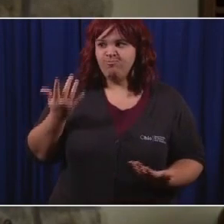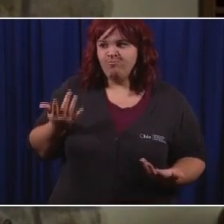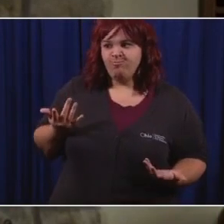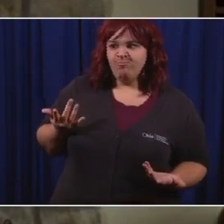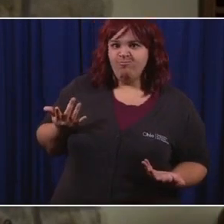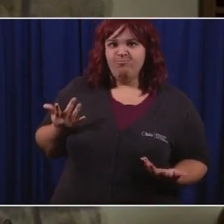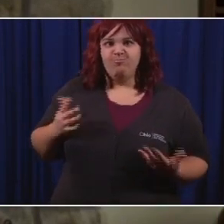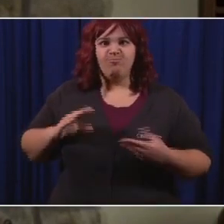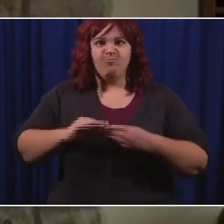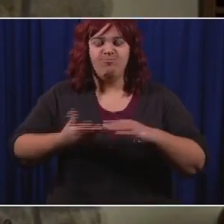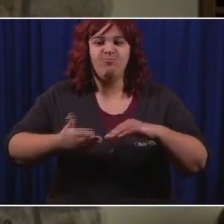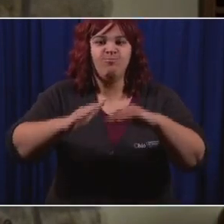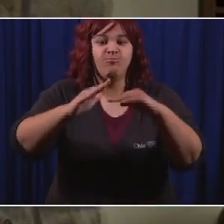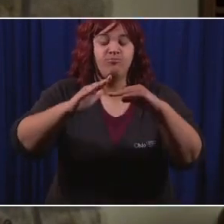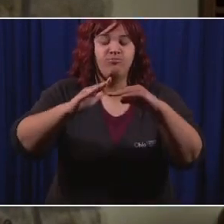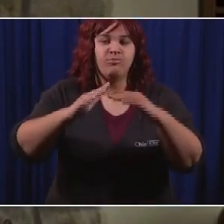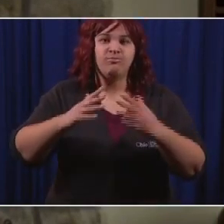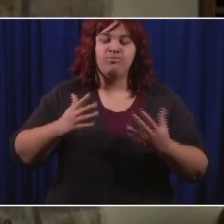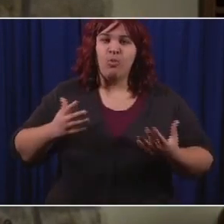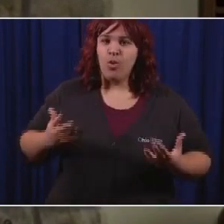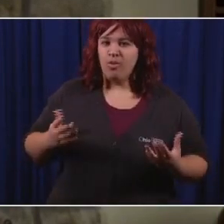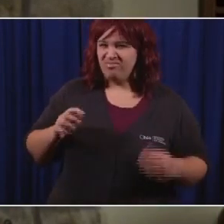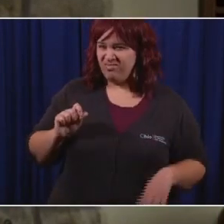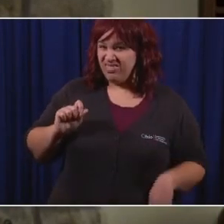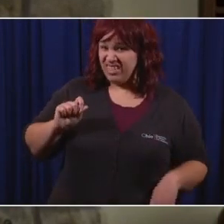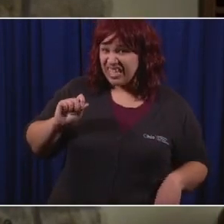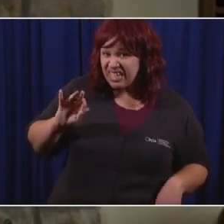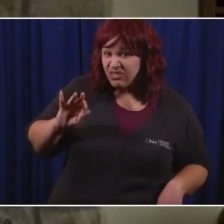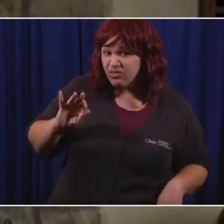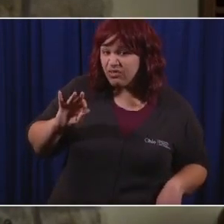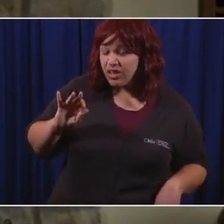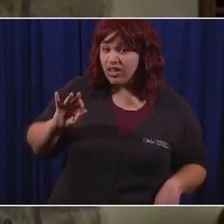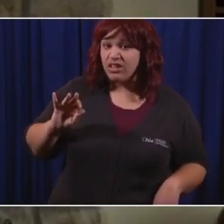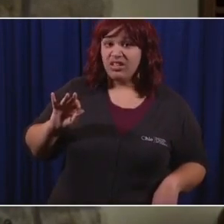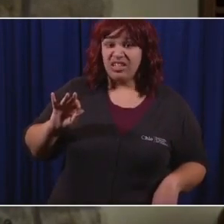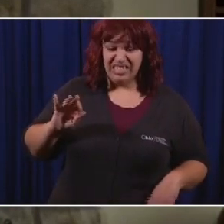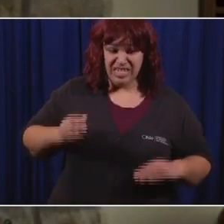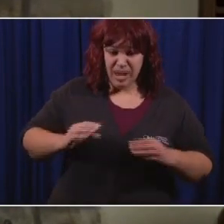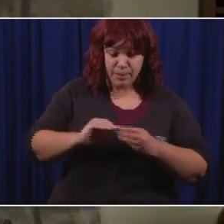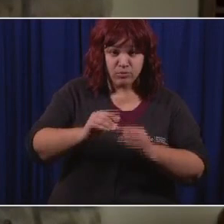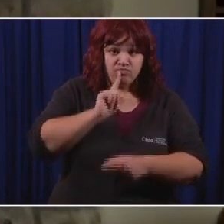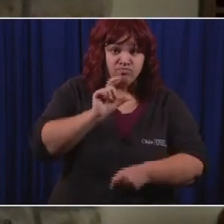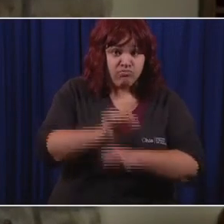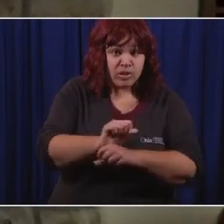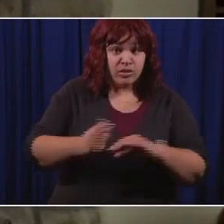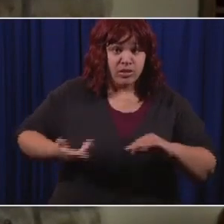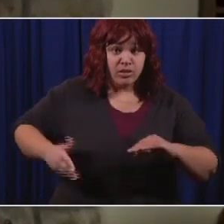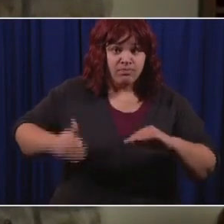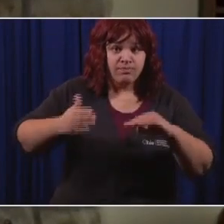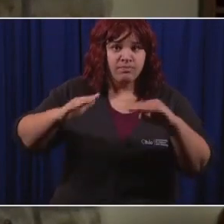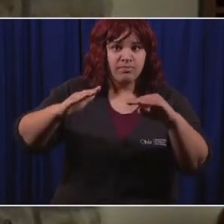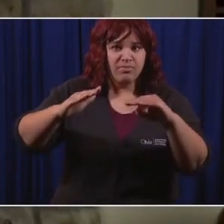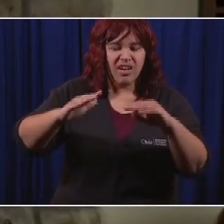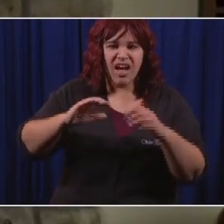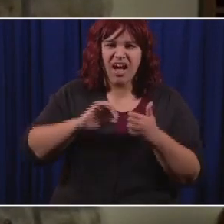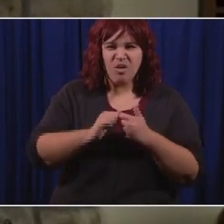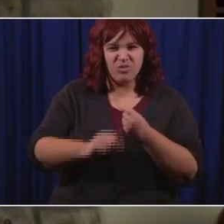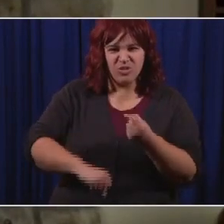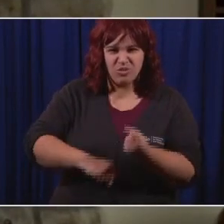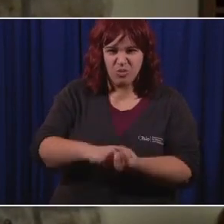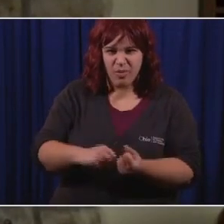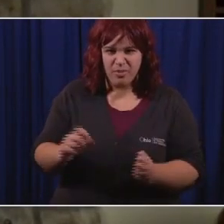to support Ohioans through this third and greatest surge? And what is your plan for ensuring that safety net is there this